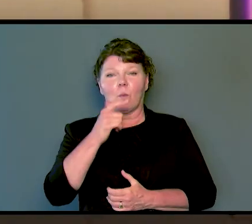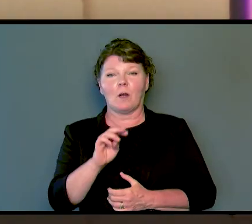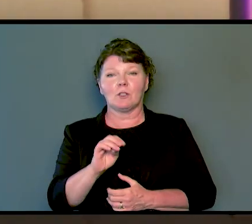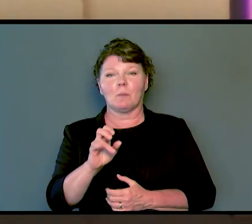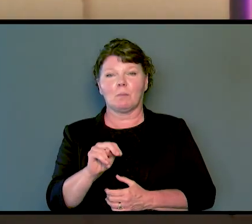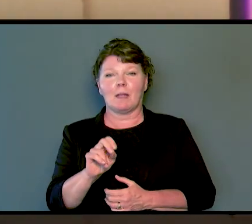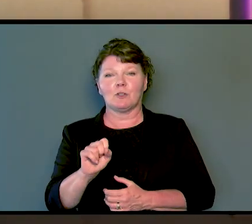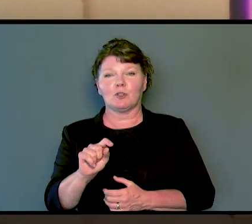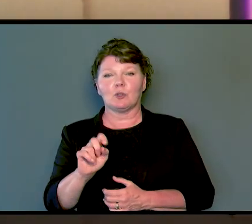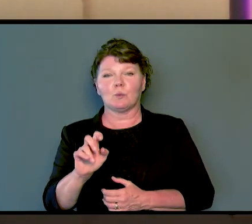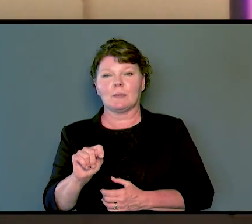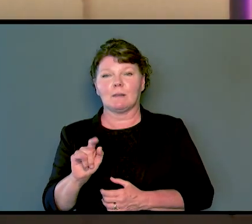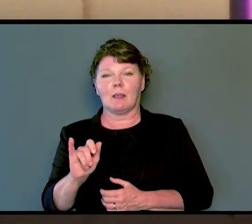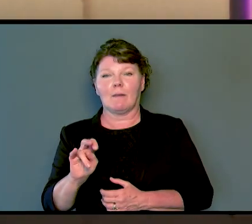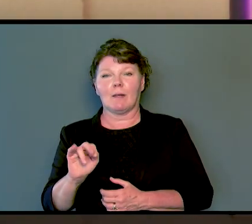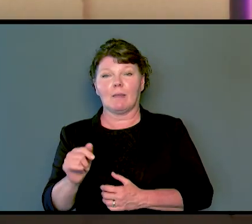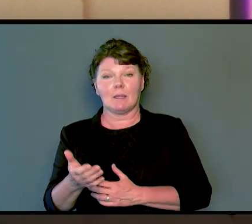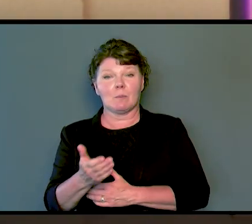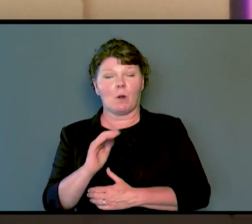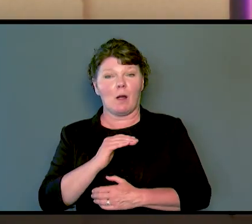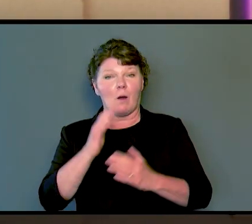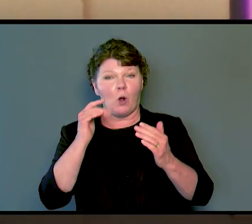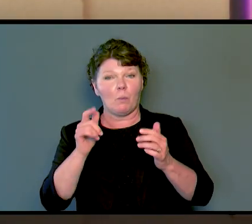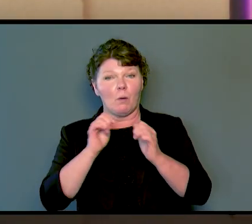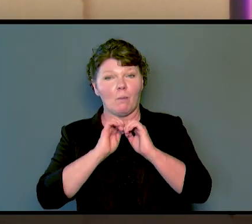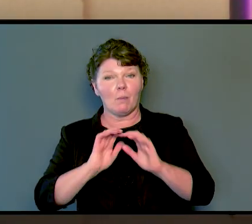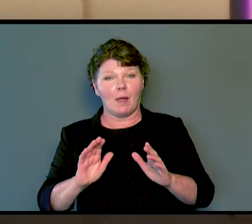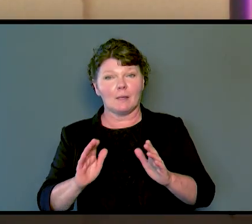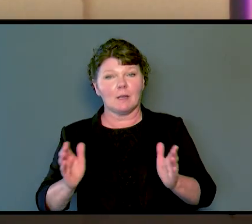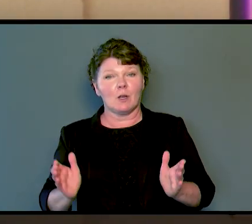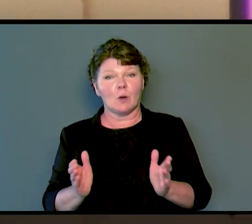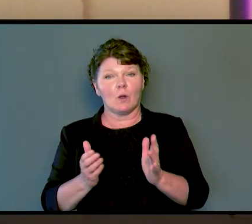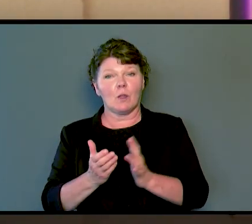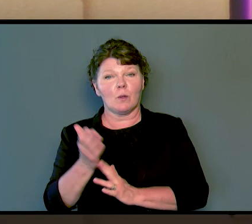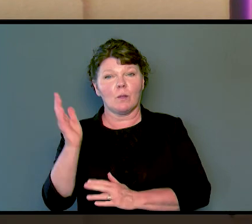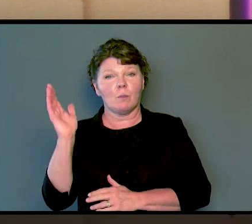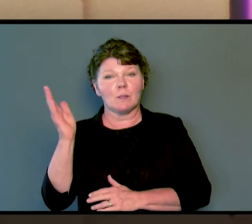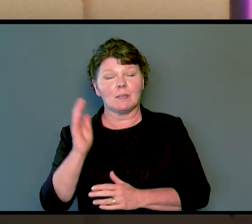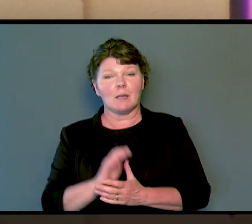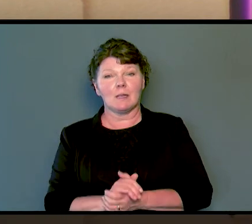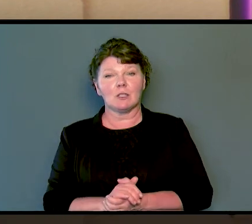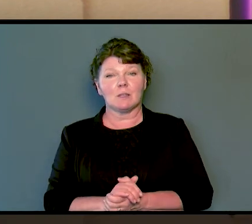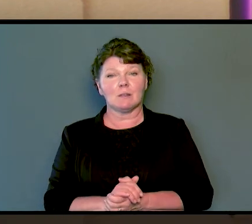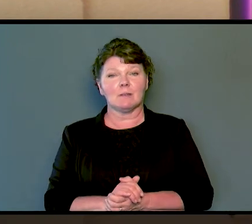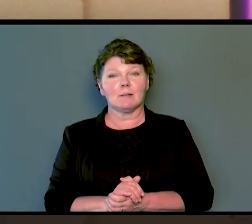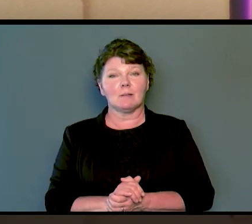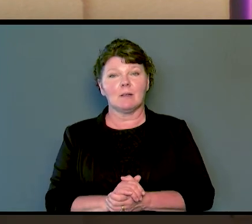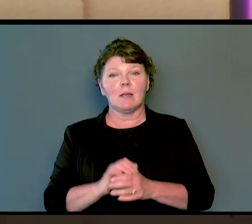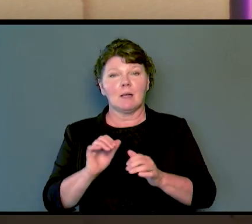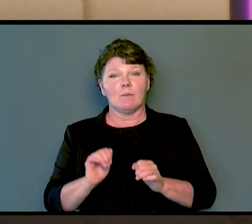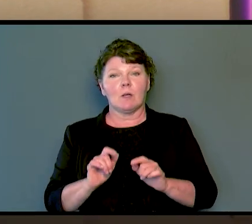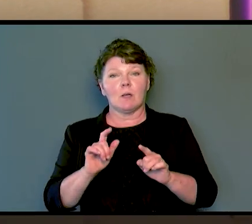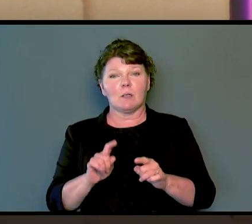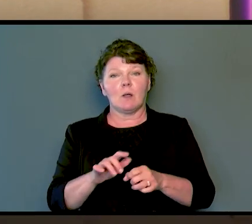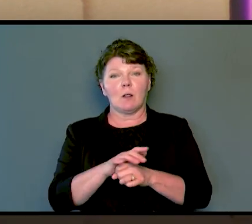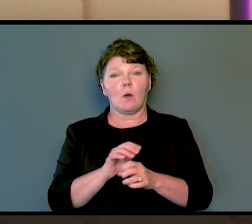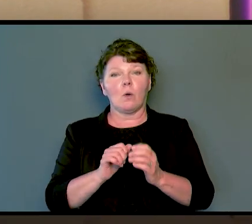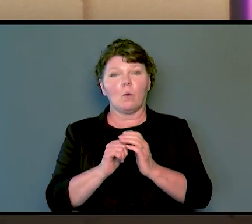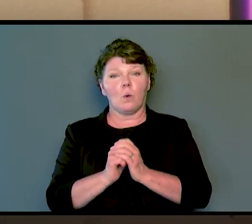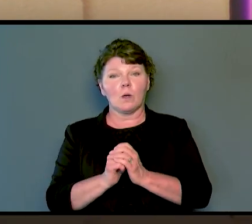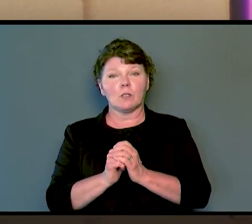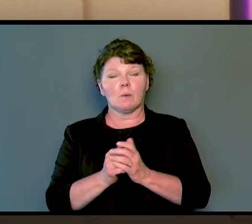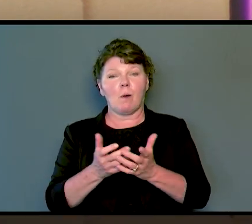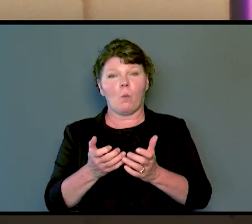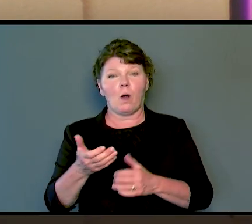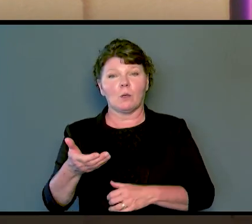Thank you for viewing Main Street Living this morning. Our hope is that you have been blessed and encouraged by this presentation. If you are able to attend